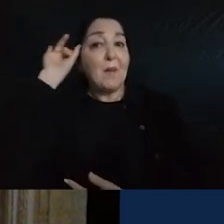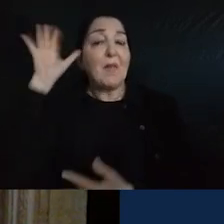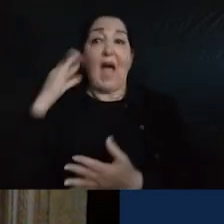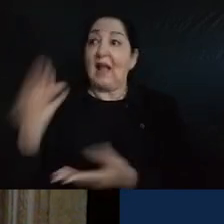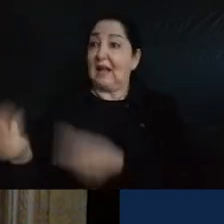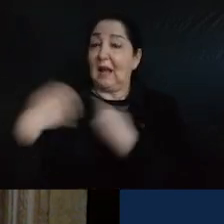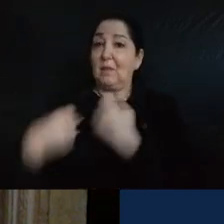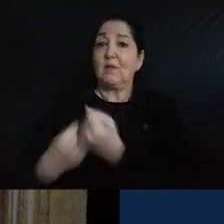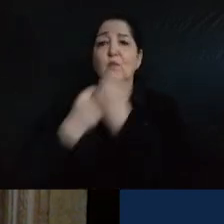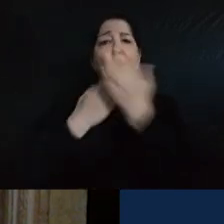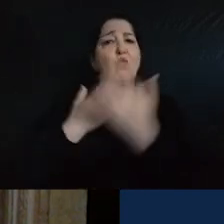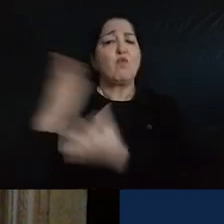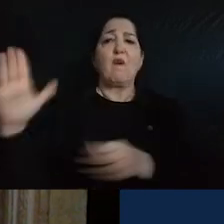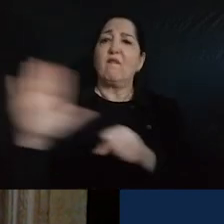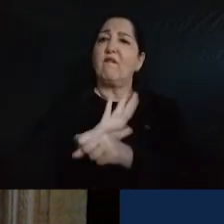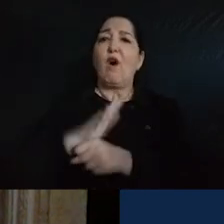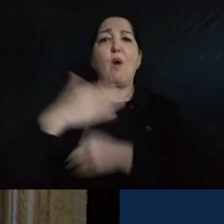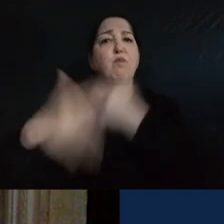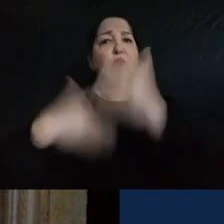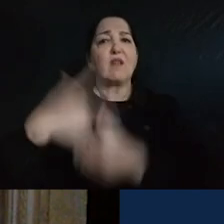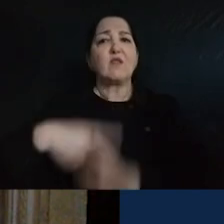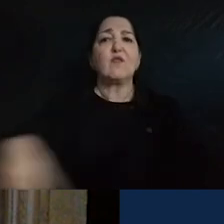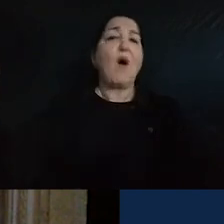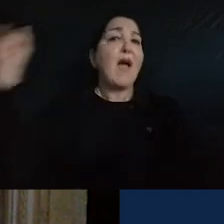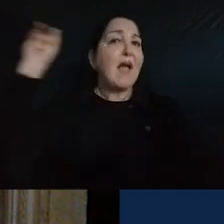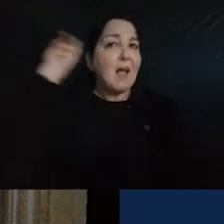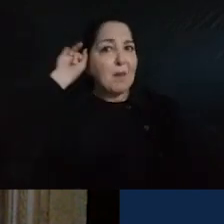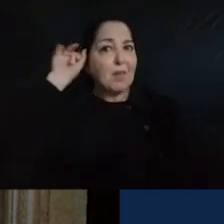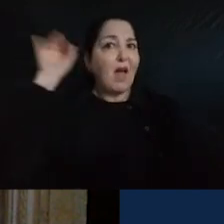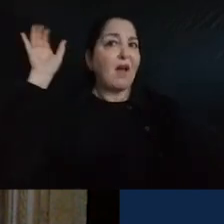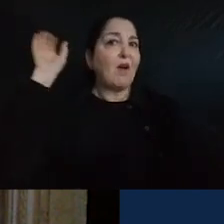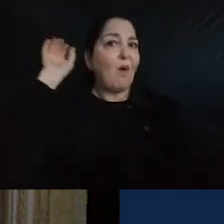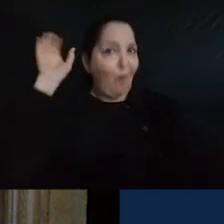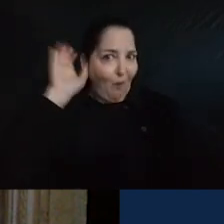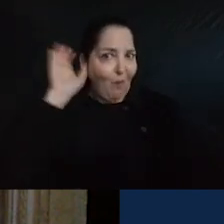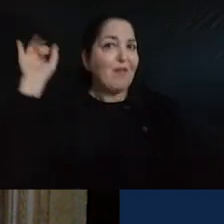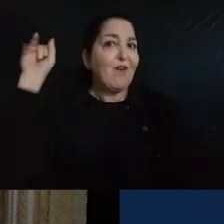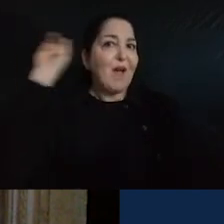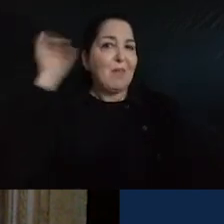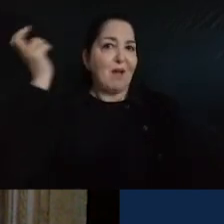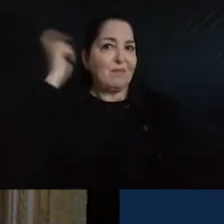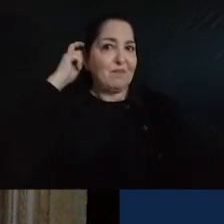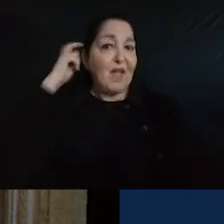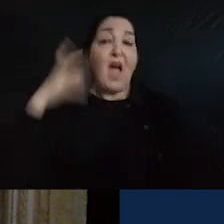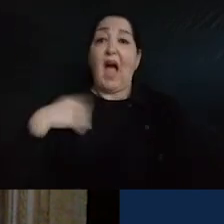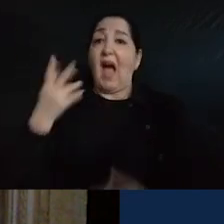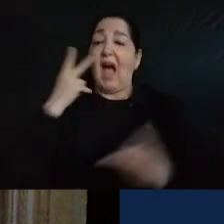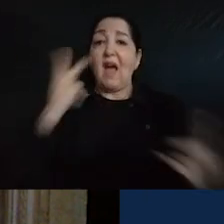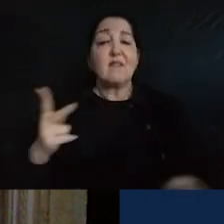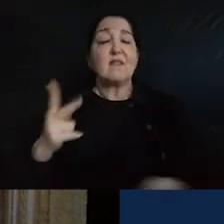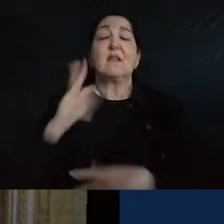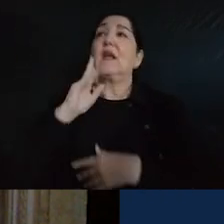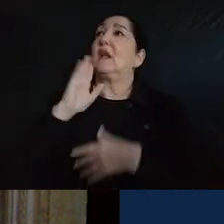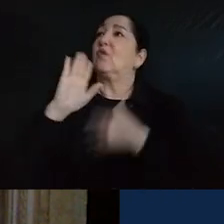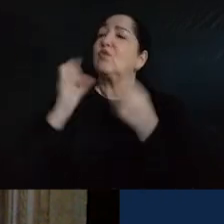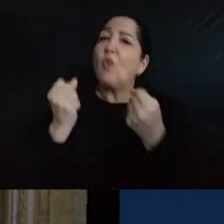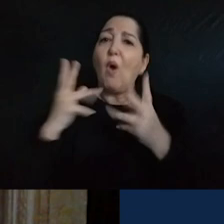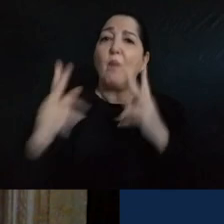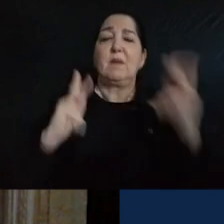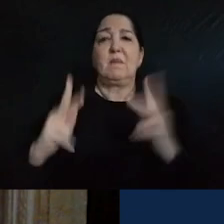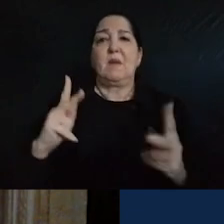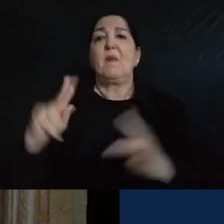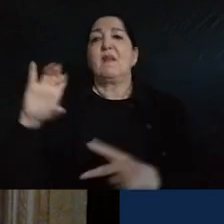implant, providing me with the support I needed throughout the entire process. I have seen firsthand